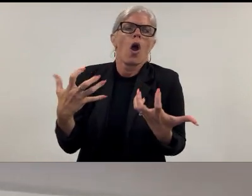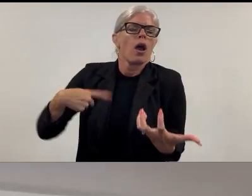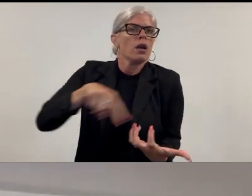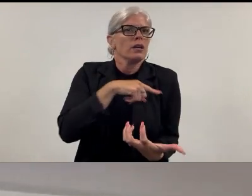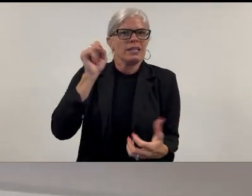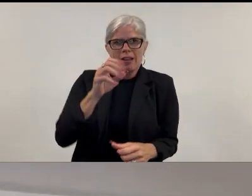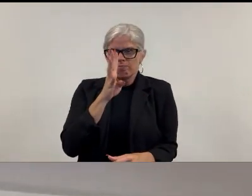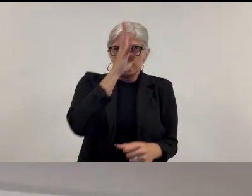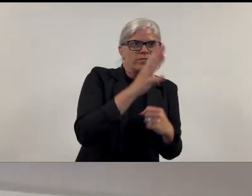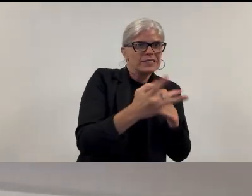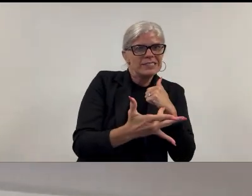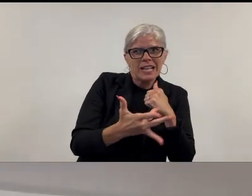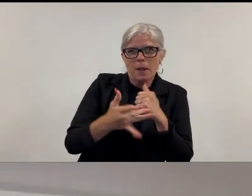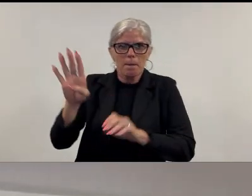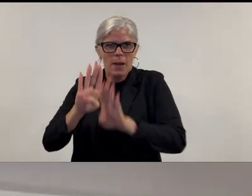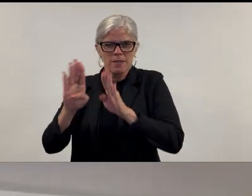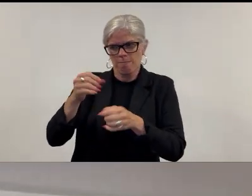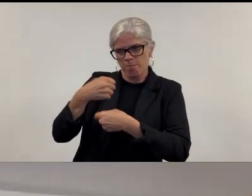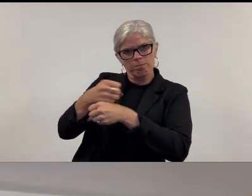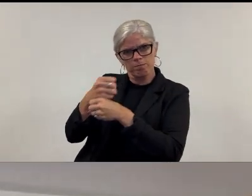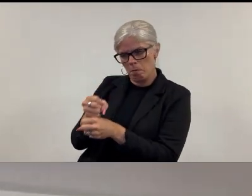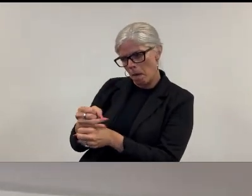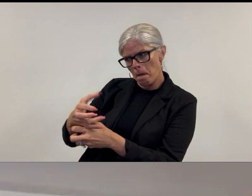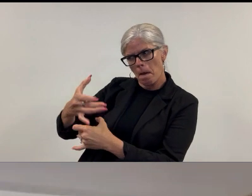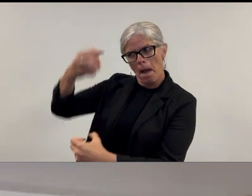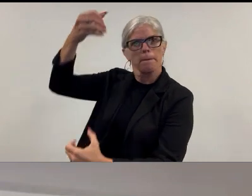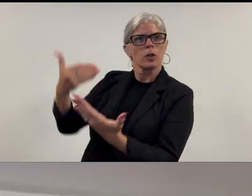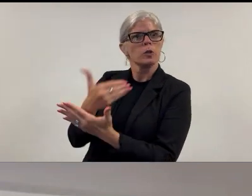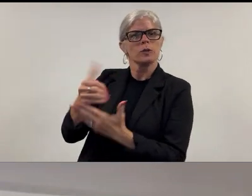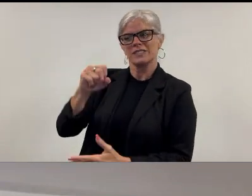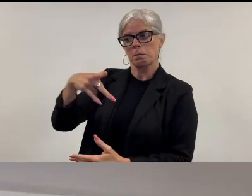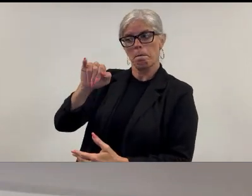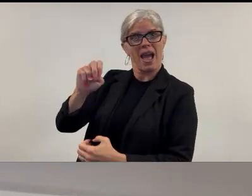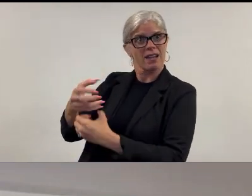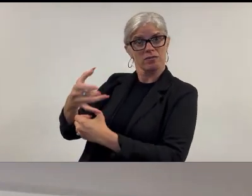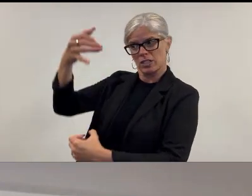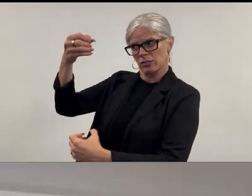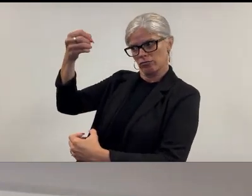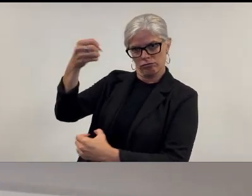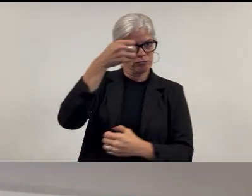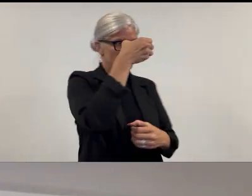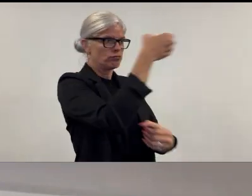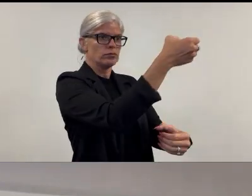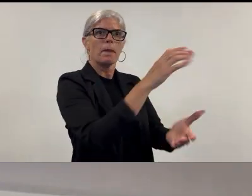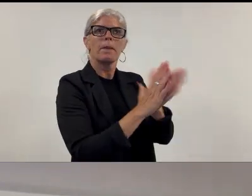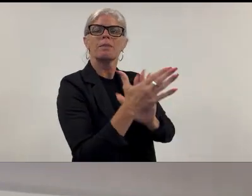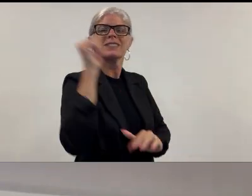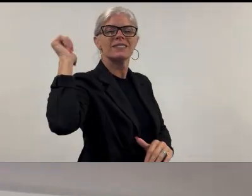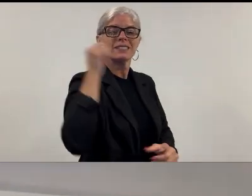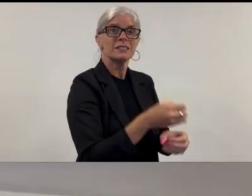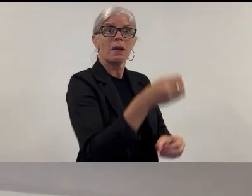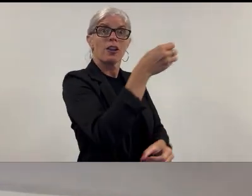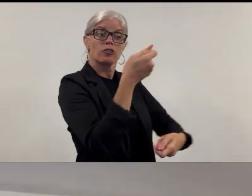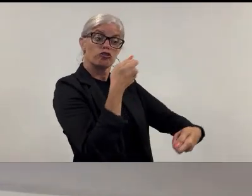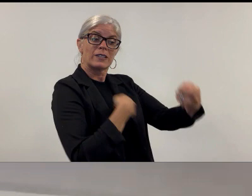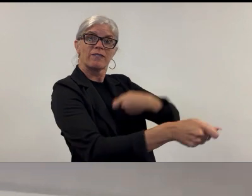technologically or biologically construct a new spine that we can implant it in and replace, do a spine transplant.